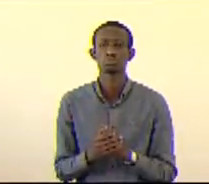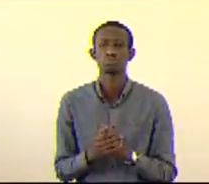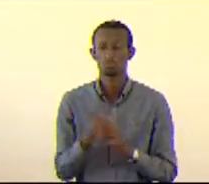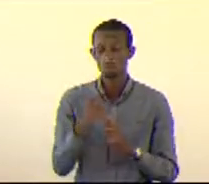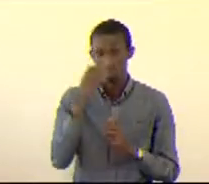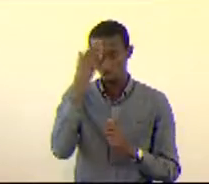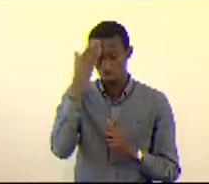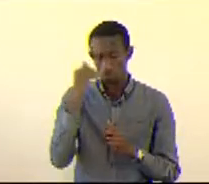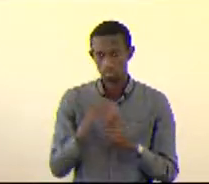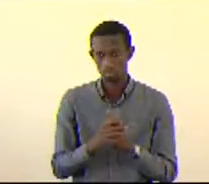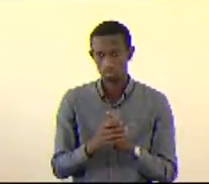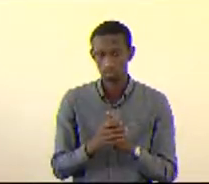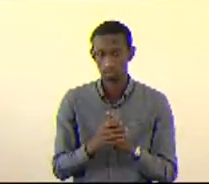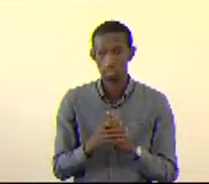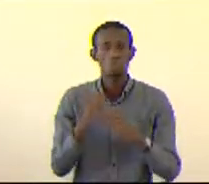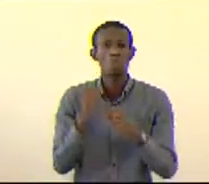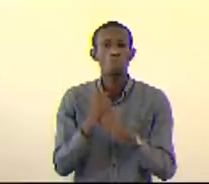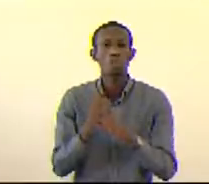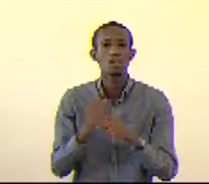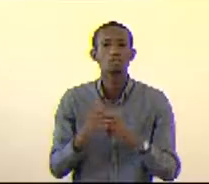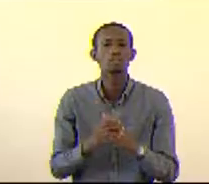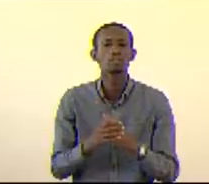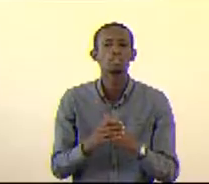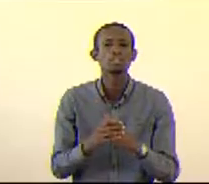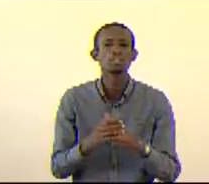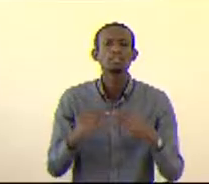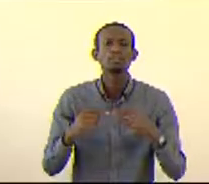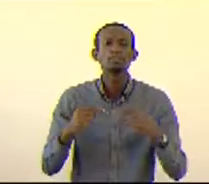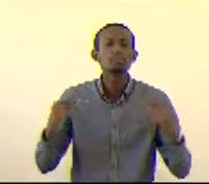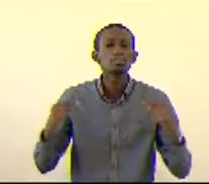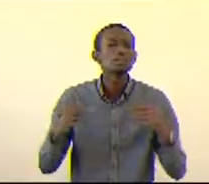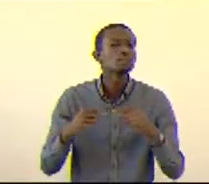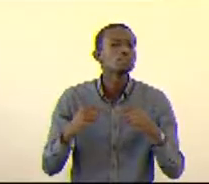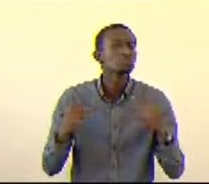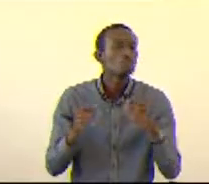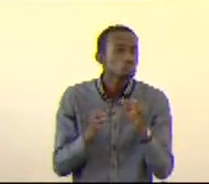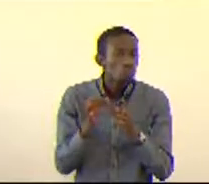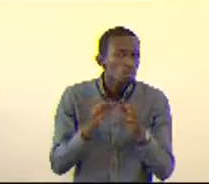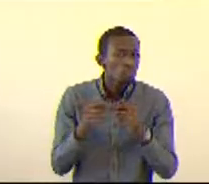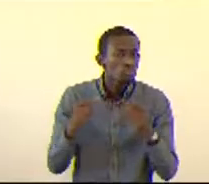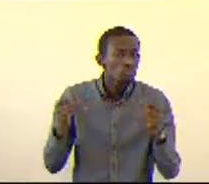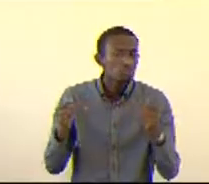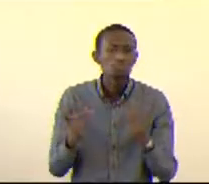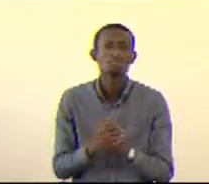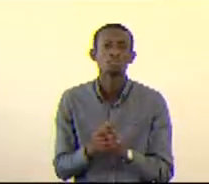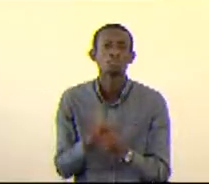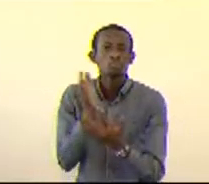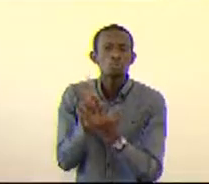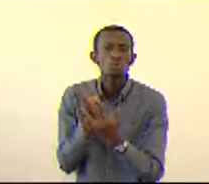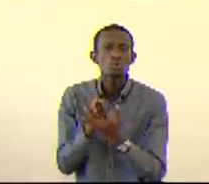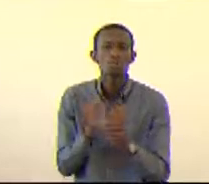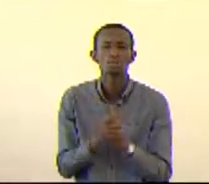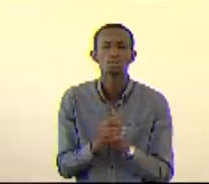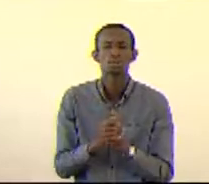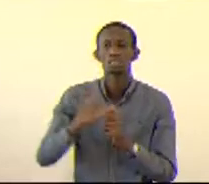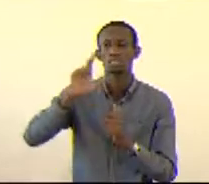heat and specific latent heat. That is quite very easy. I'm not going to spend time on that. Let me go to the next